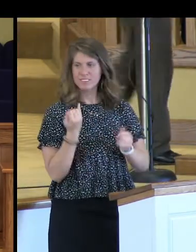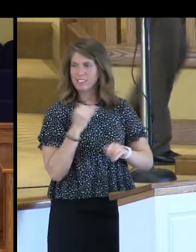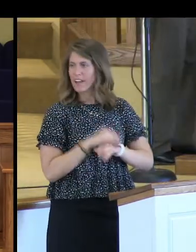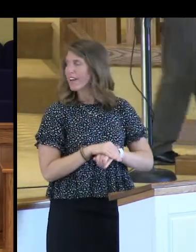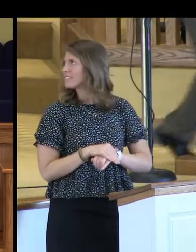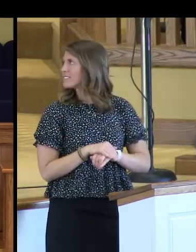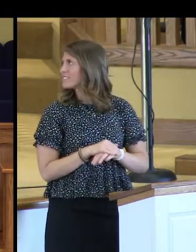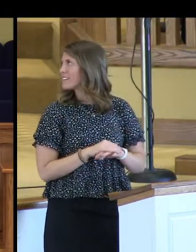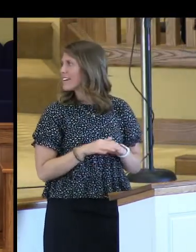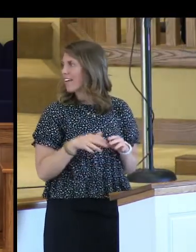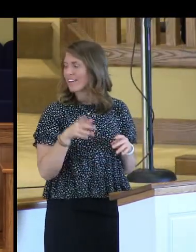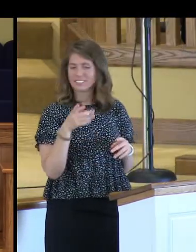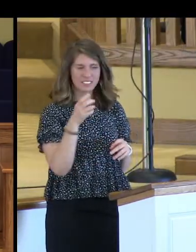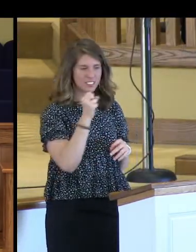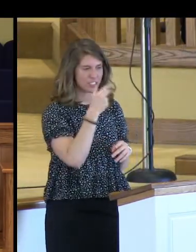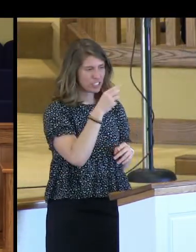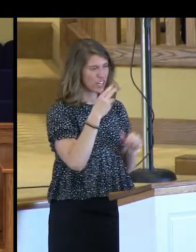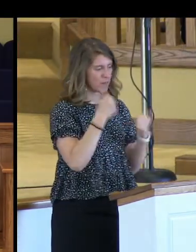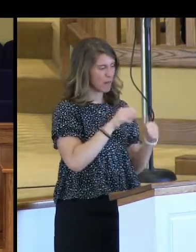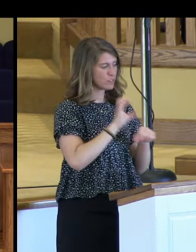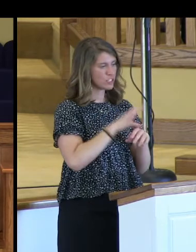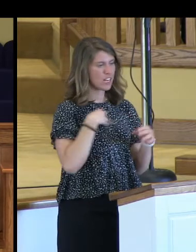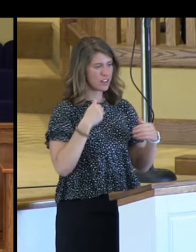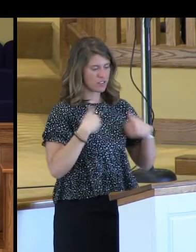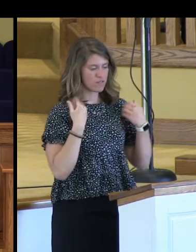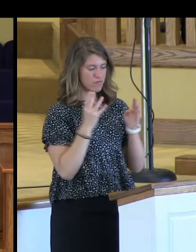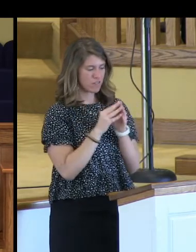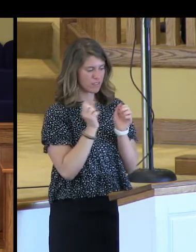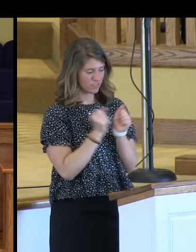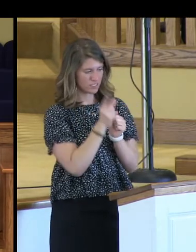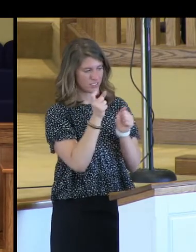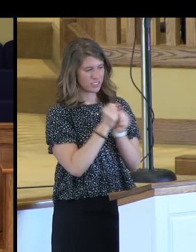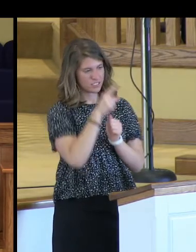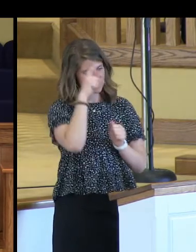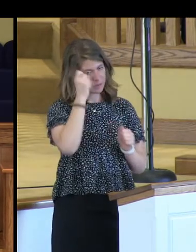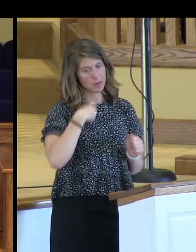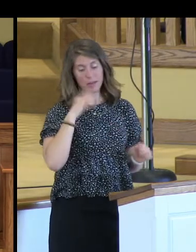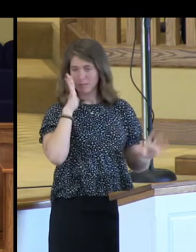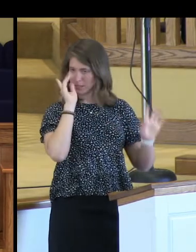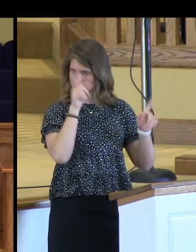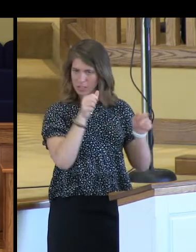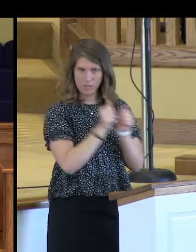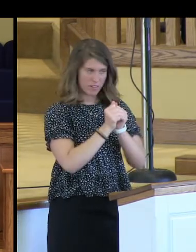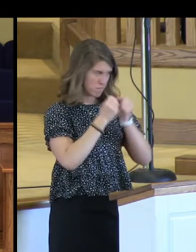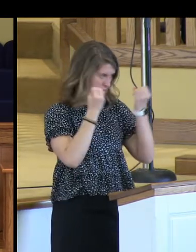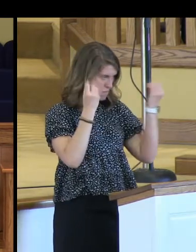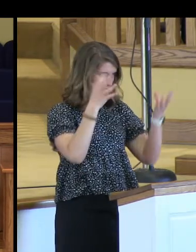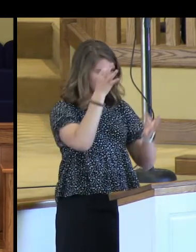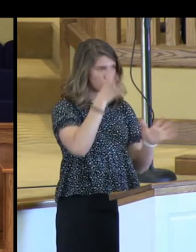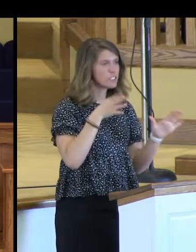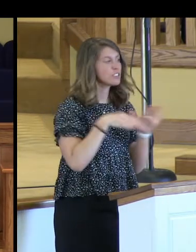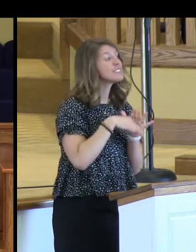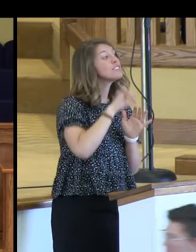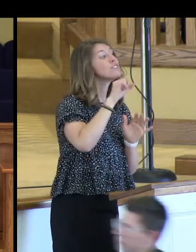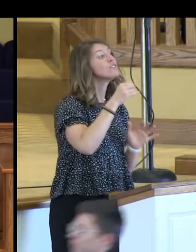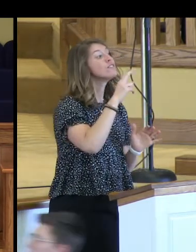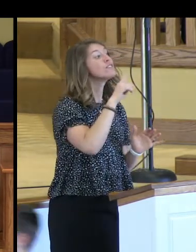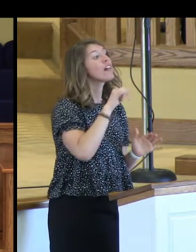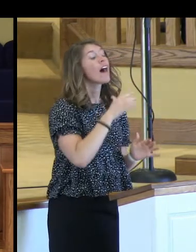tonight. The Shawnee Baptist Church has a youth conference every summer. I'll be there this summer with a host of preachers in July.